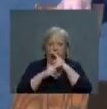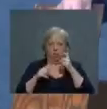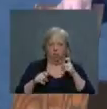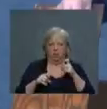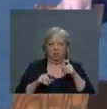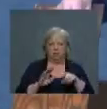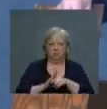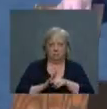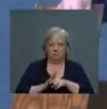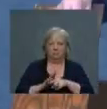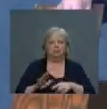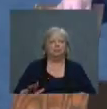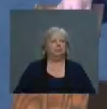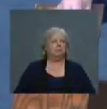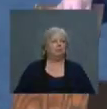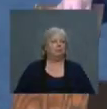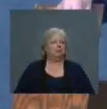so